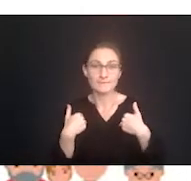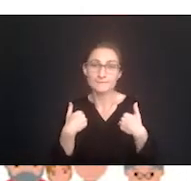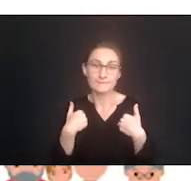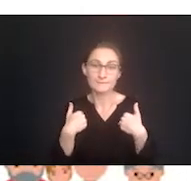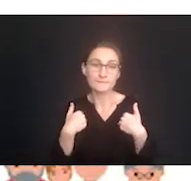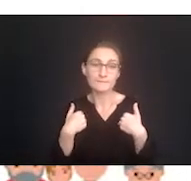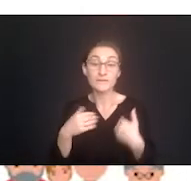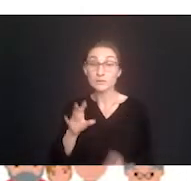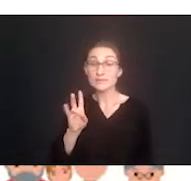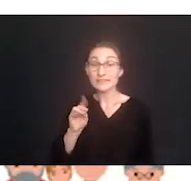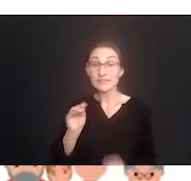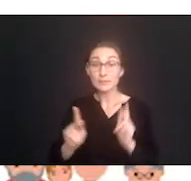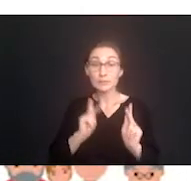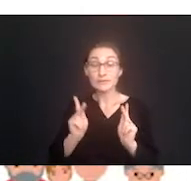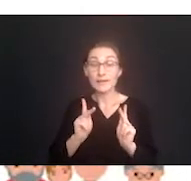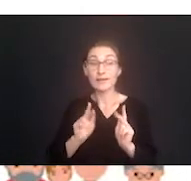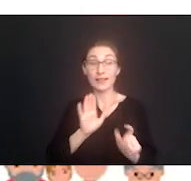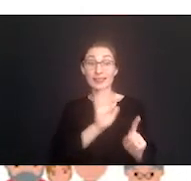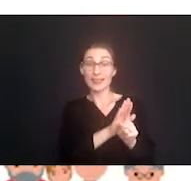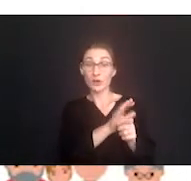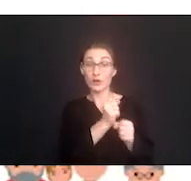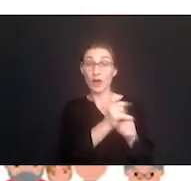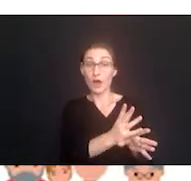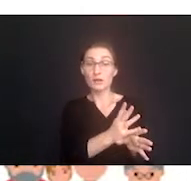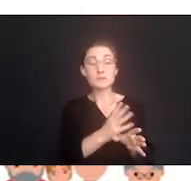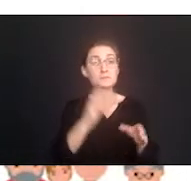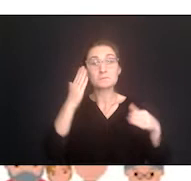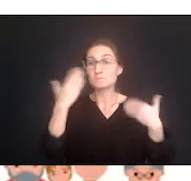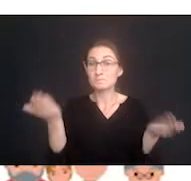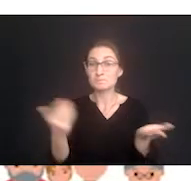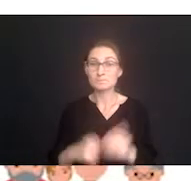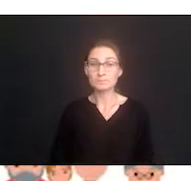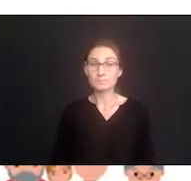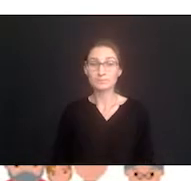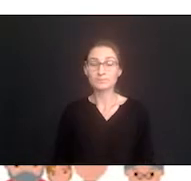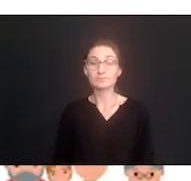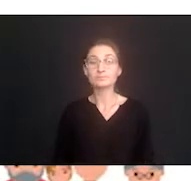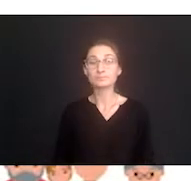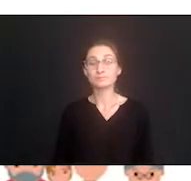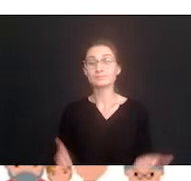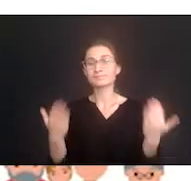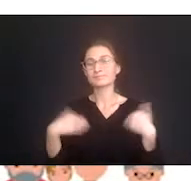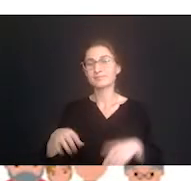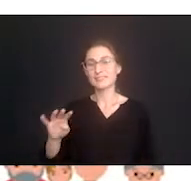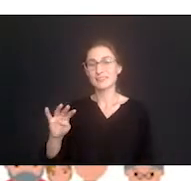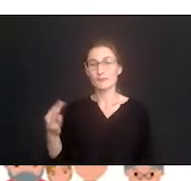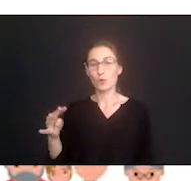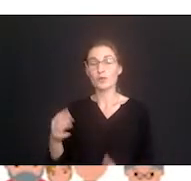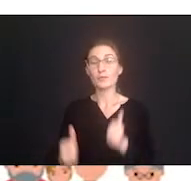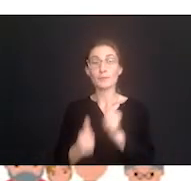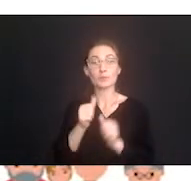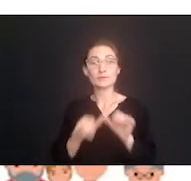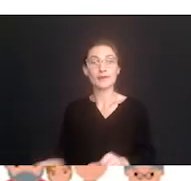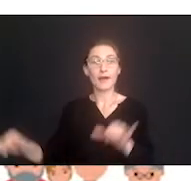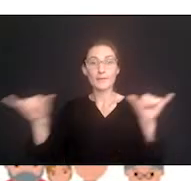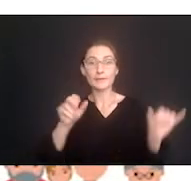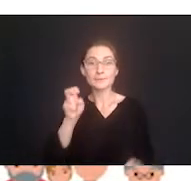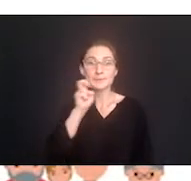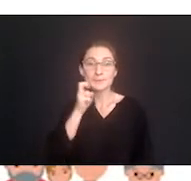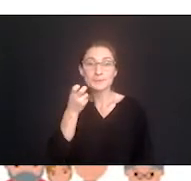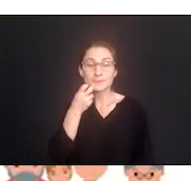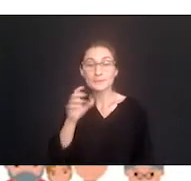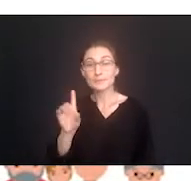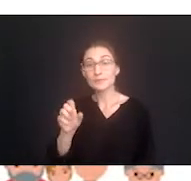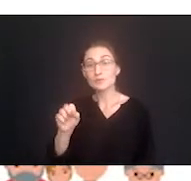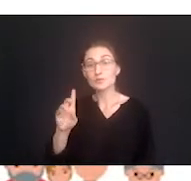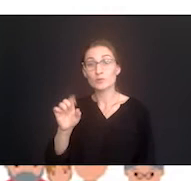of people who have epilepsy, their cause is unknown to them. And it is the 4th most common neurological disorder. So if